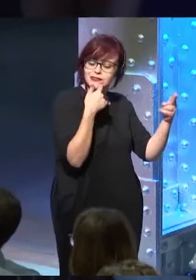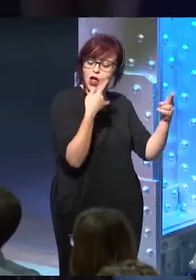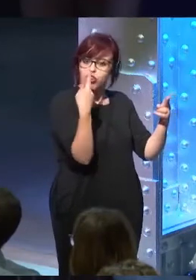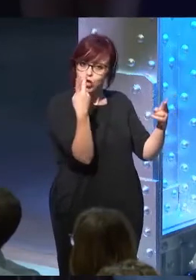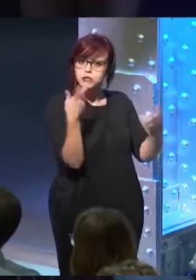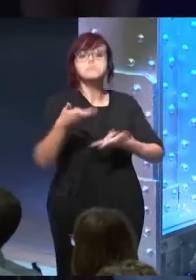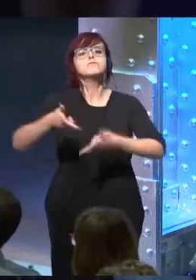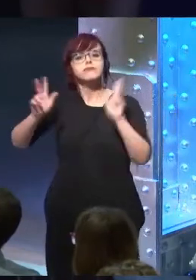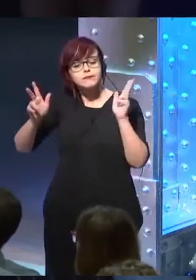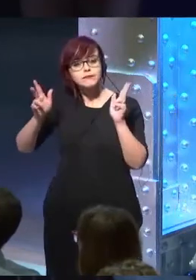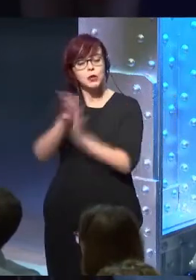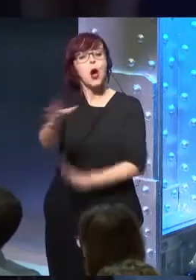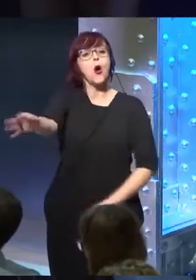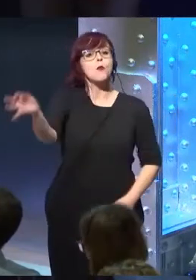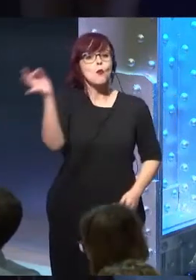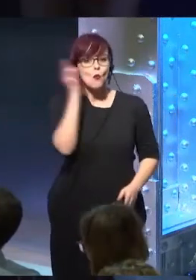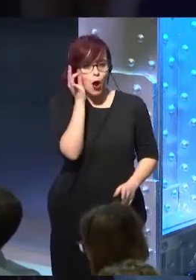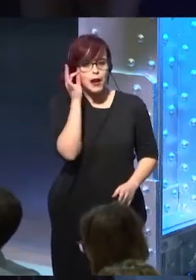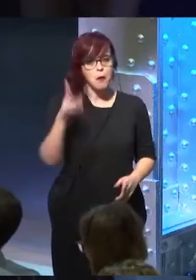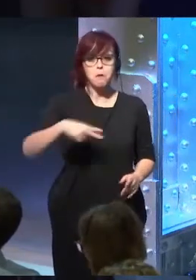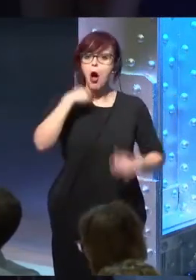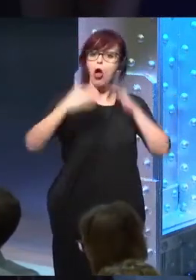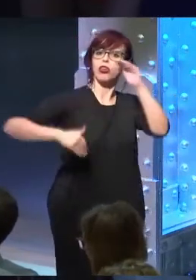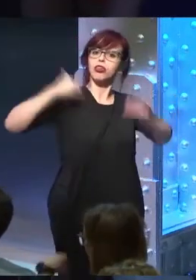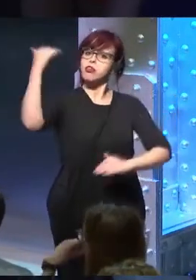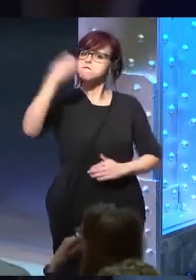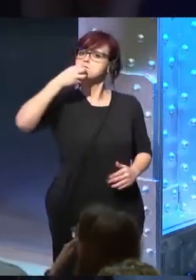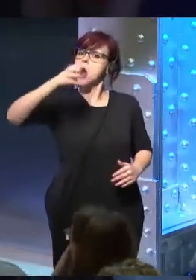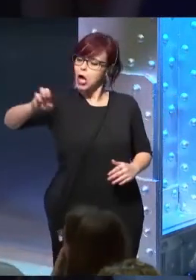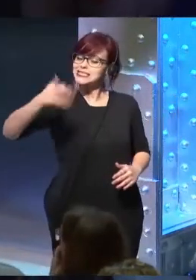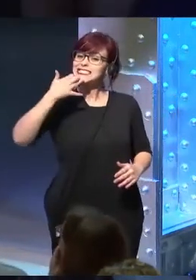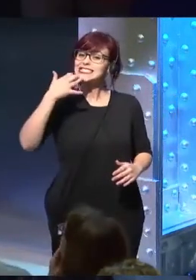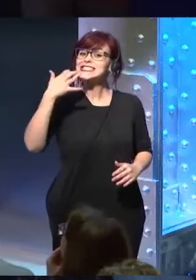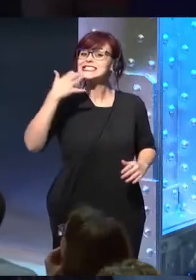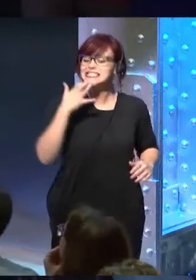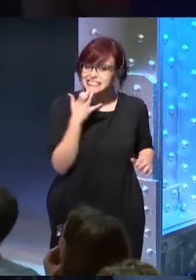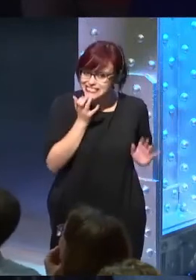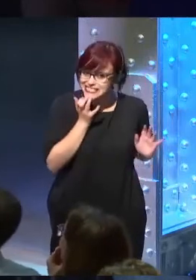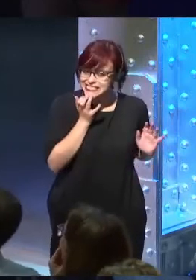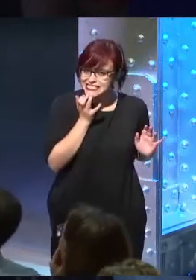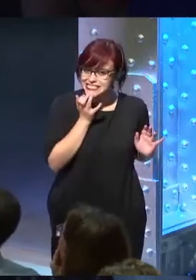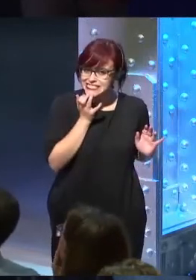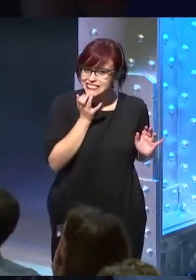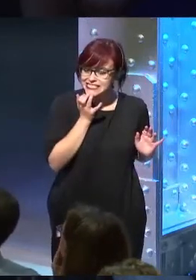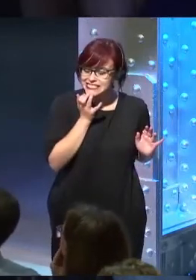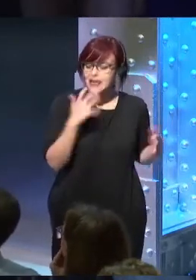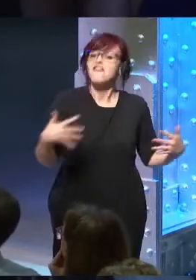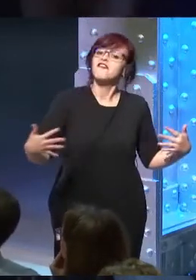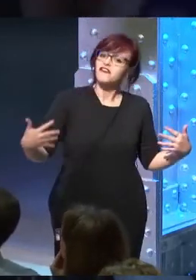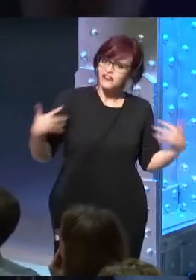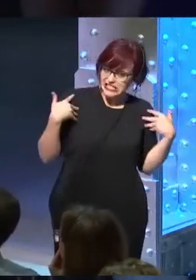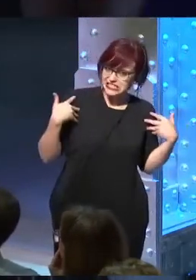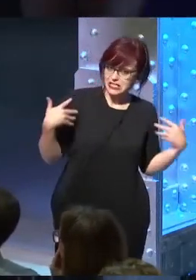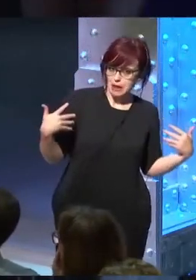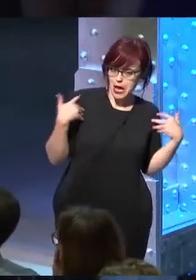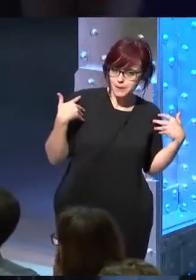are allowed to speak out as victims and as martyrs, usually to preface their own